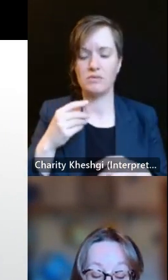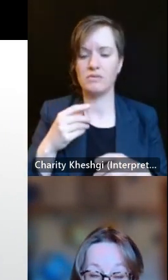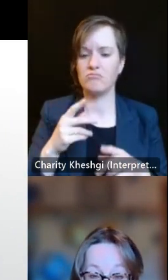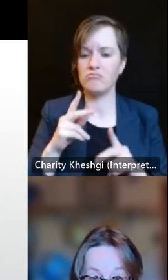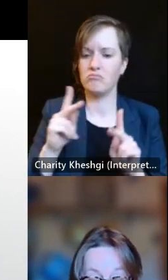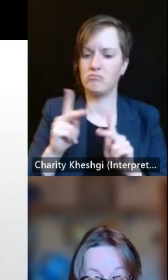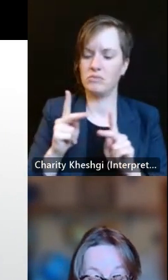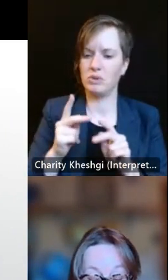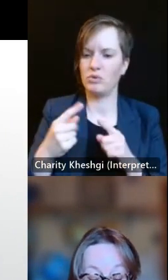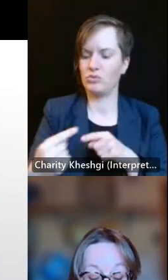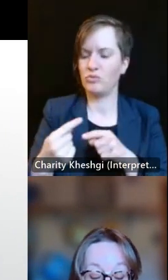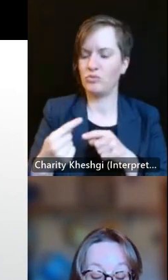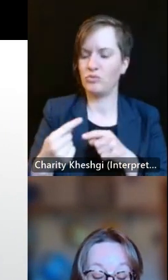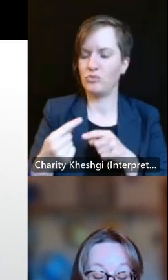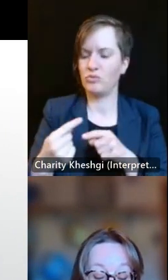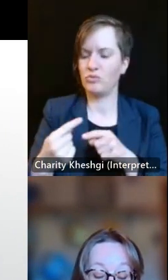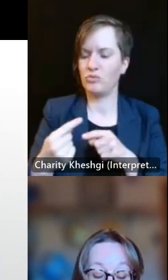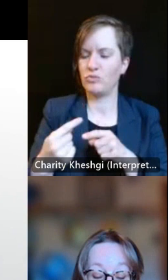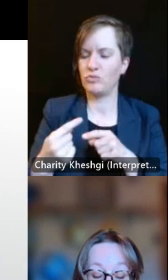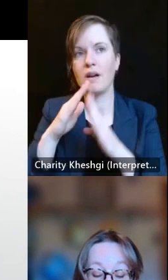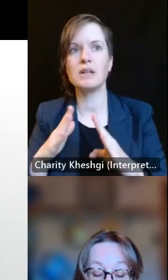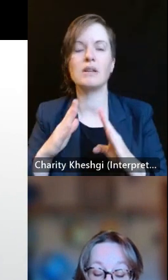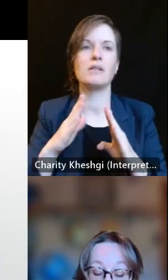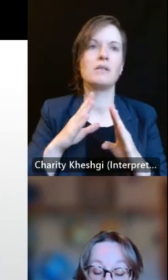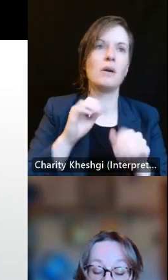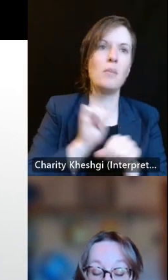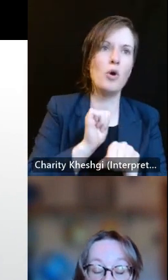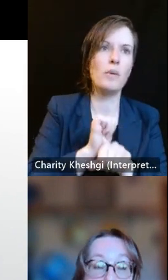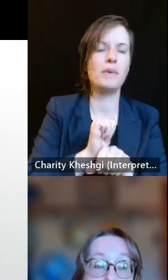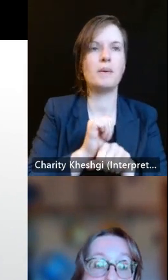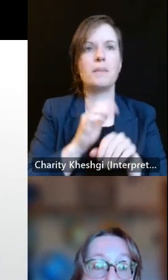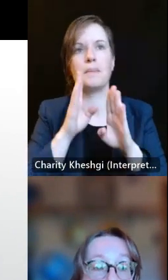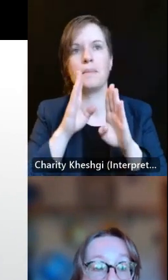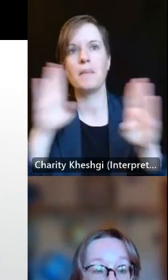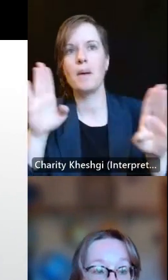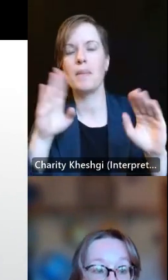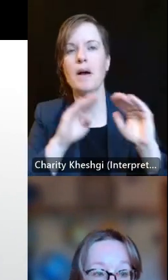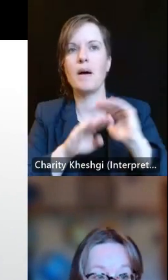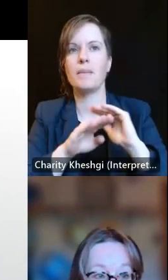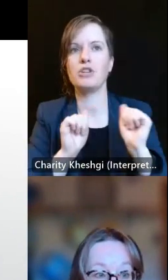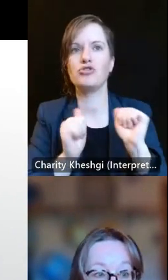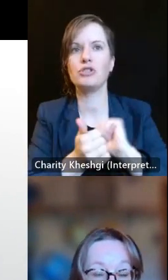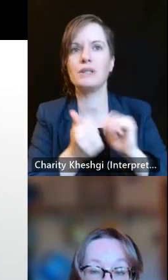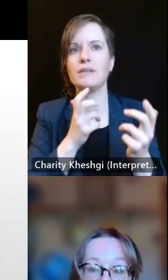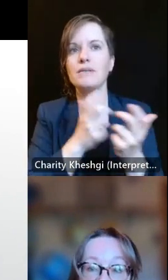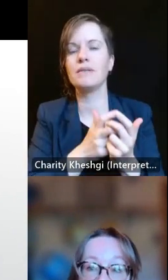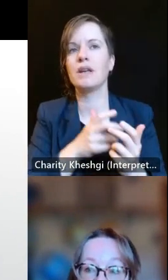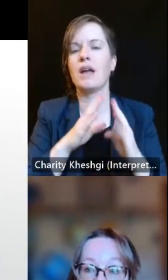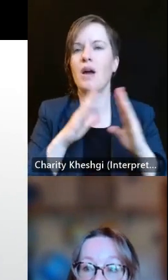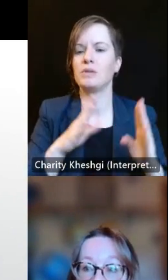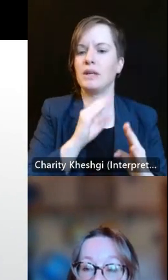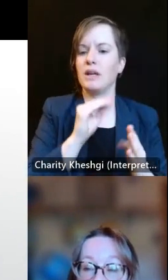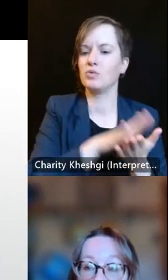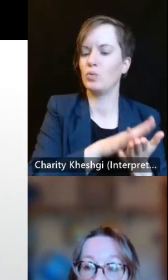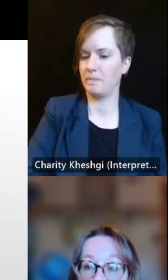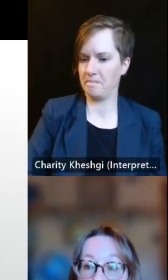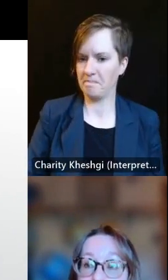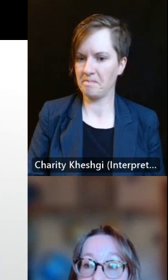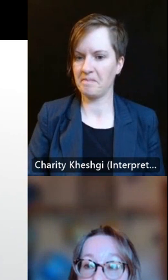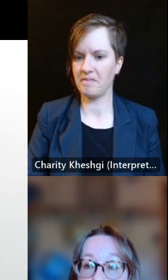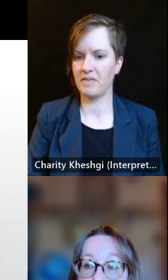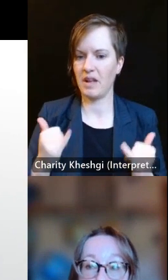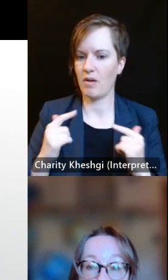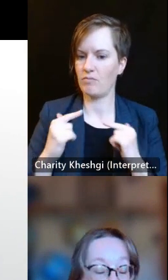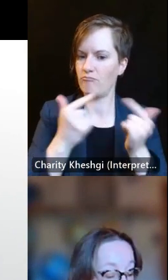accommodations, and public schools. And now I'm turning it over to Morris to begin our presentation. Thanks, Sherry,